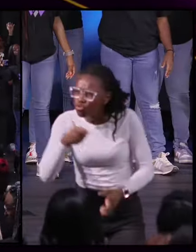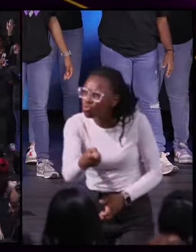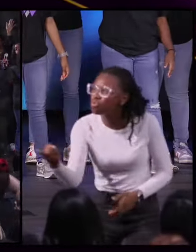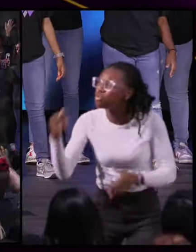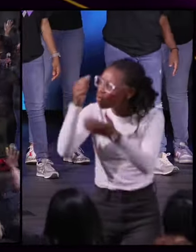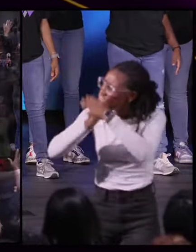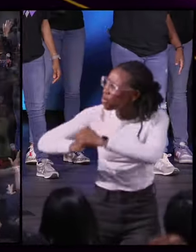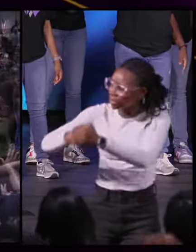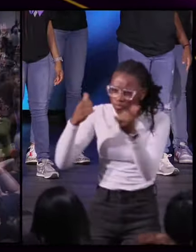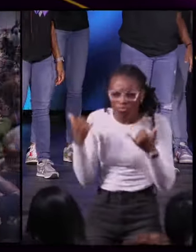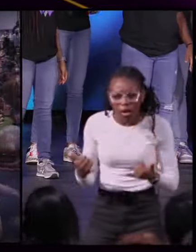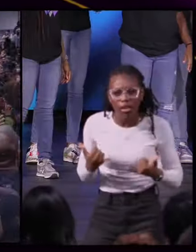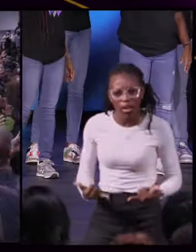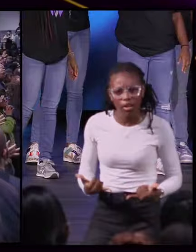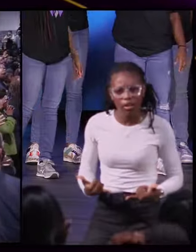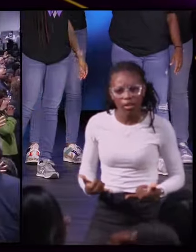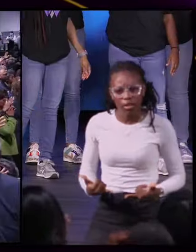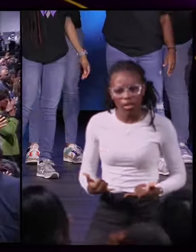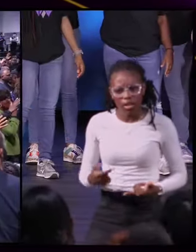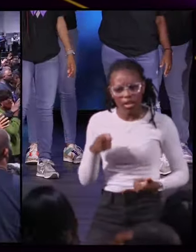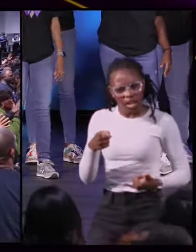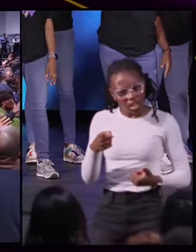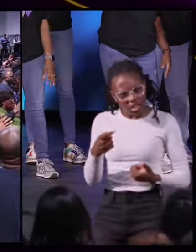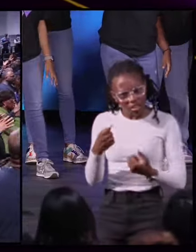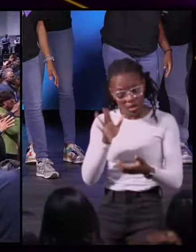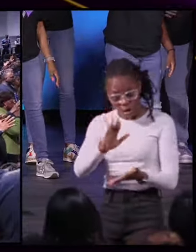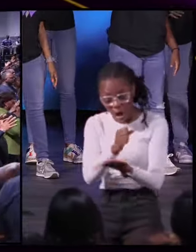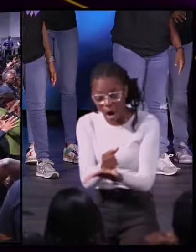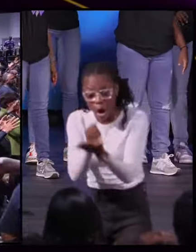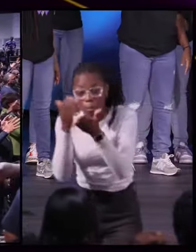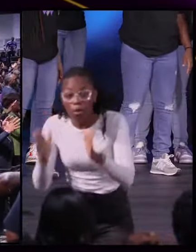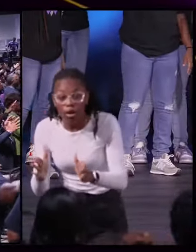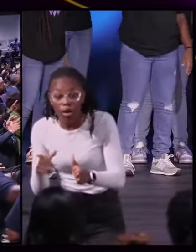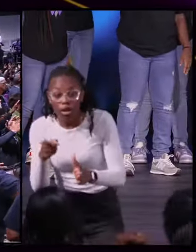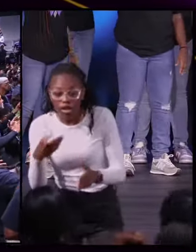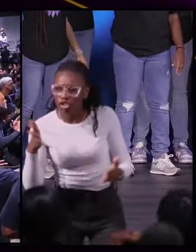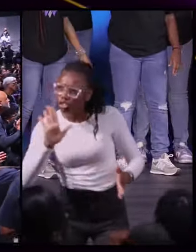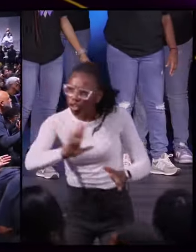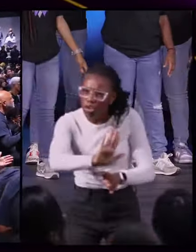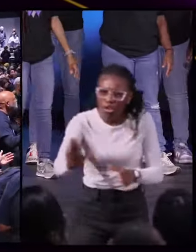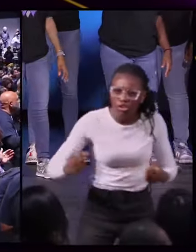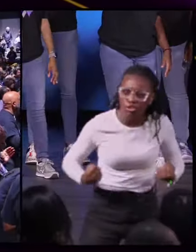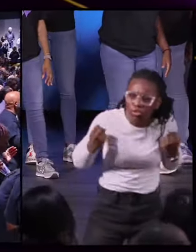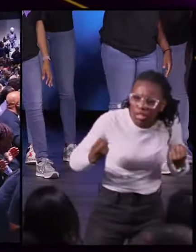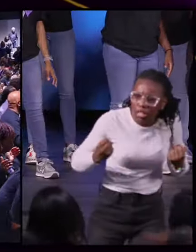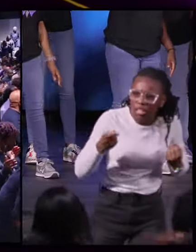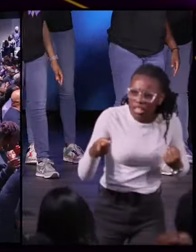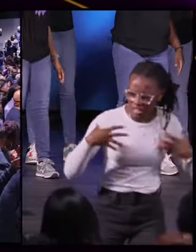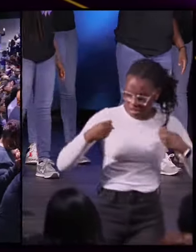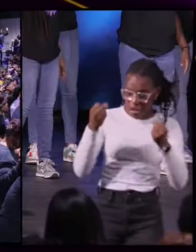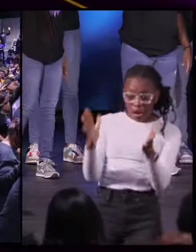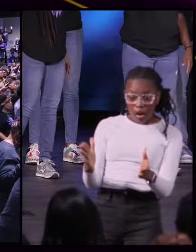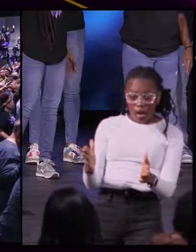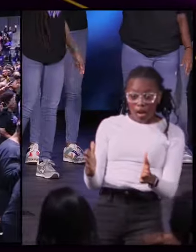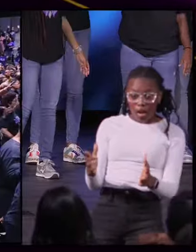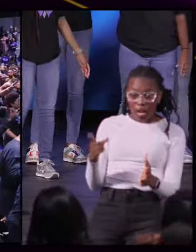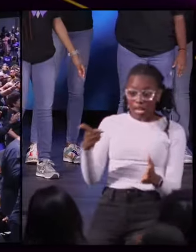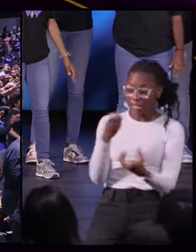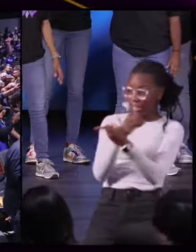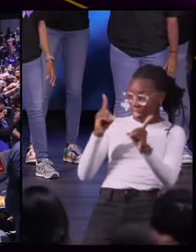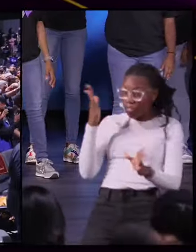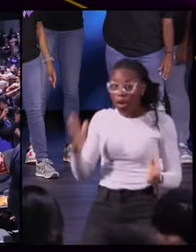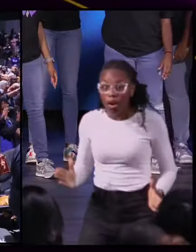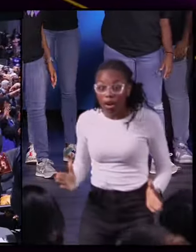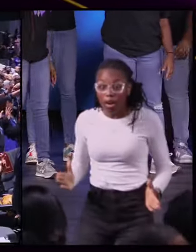him in this moment. Who has he been to you? Who has he been to you? Has he been a healer? Has he been a